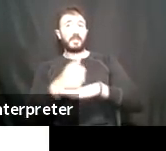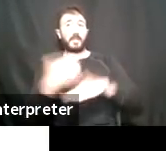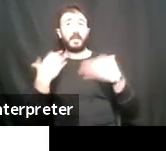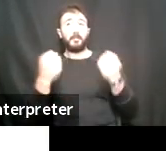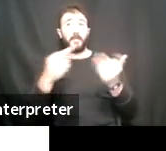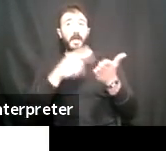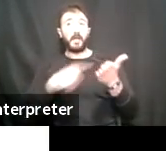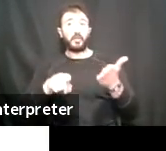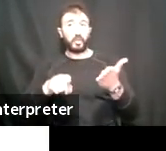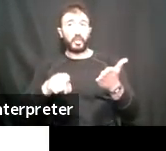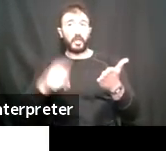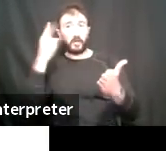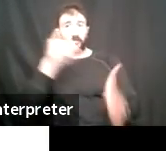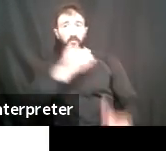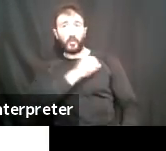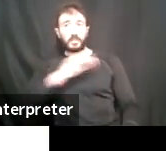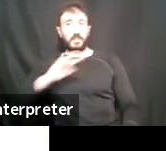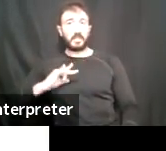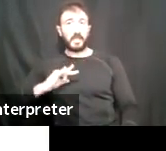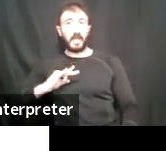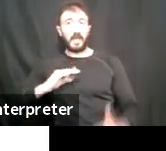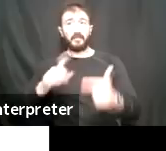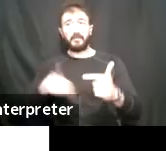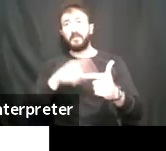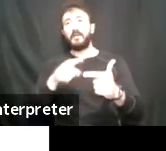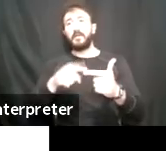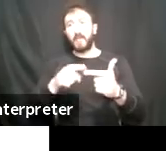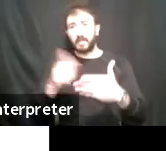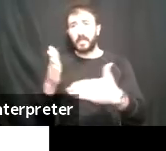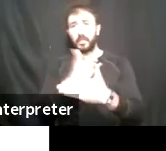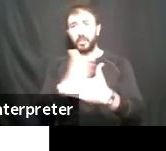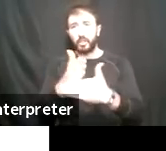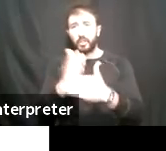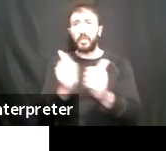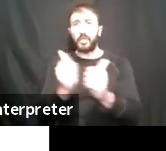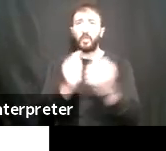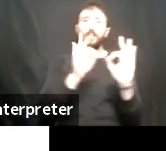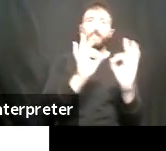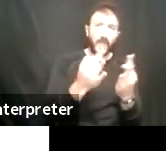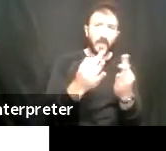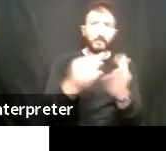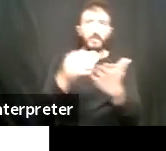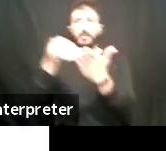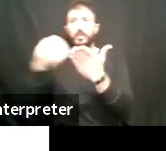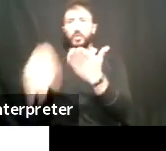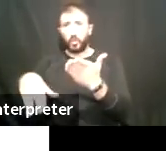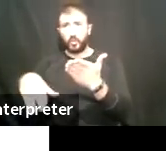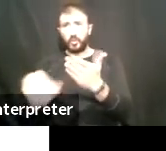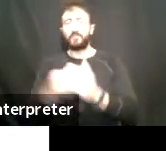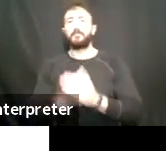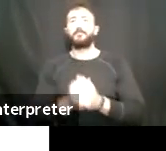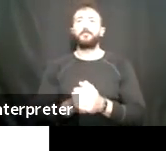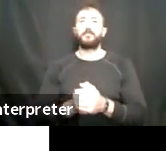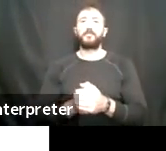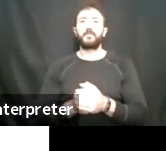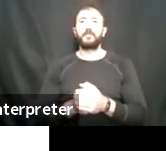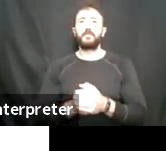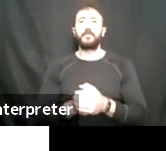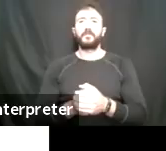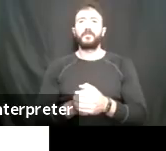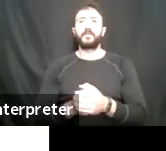then we'll get families to use it with kids. What we have done for next week, and it should arrive at schools by